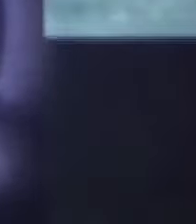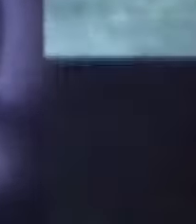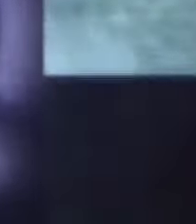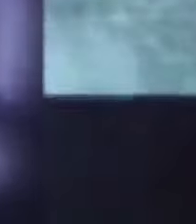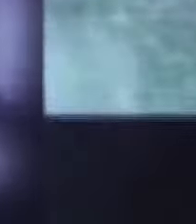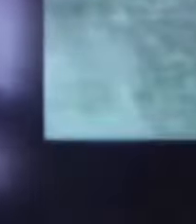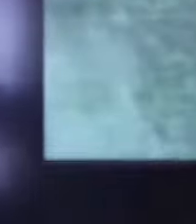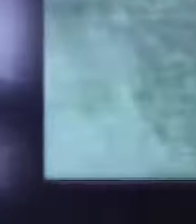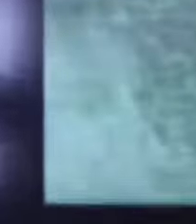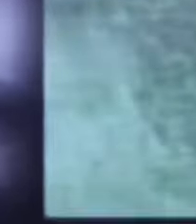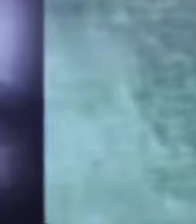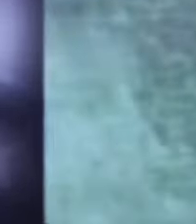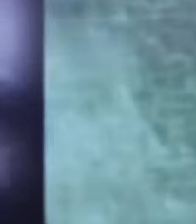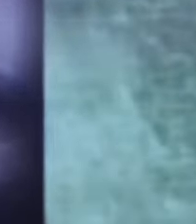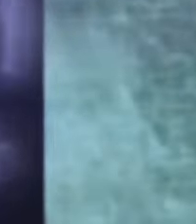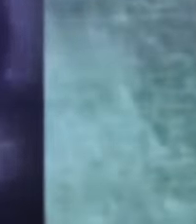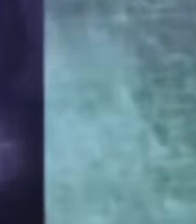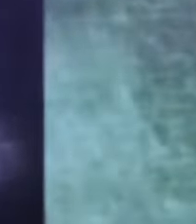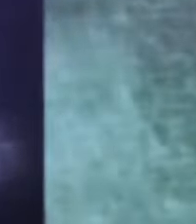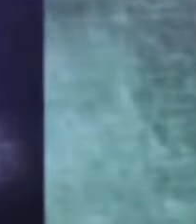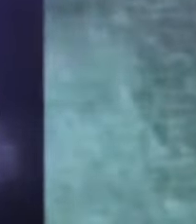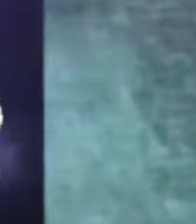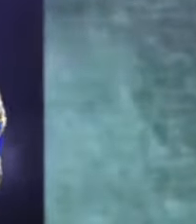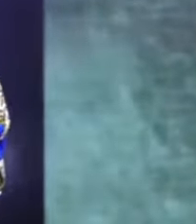leaving your